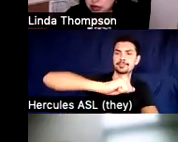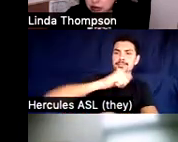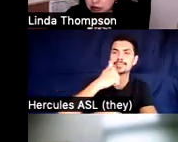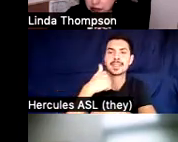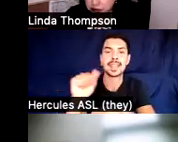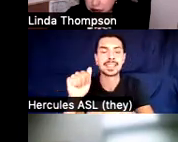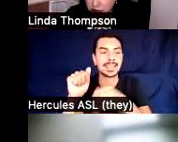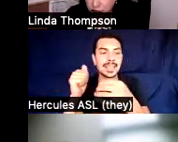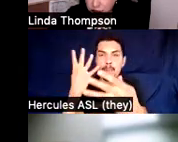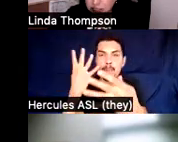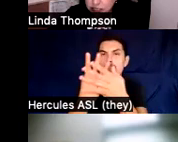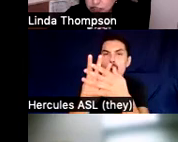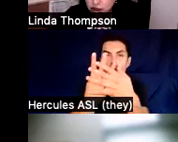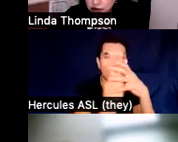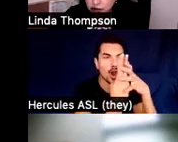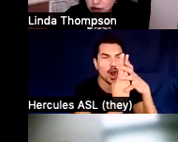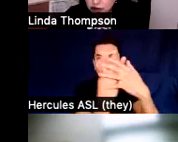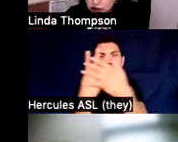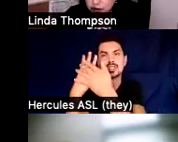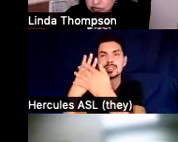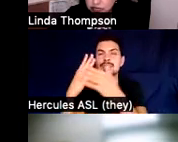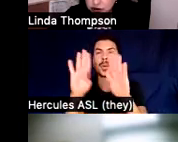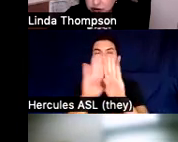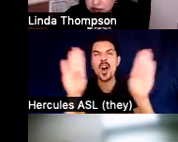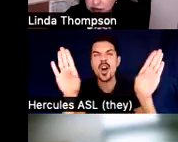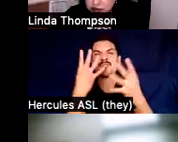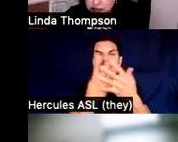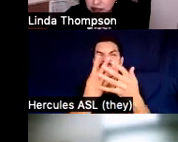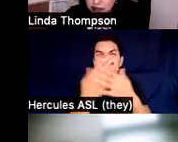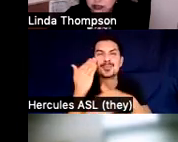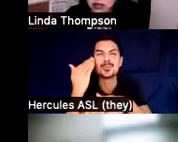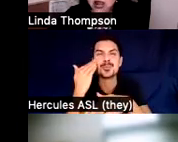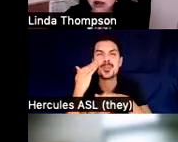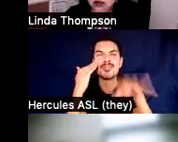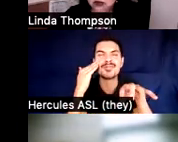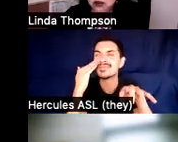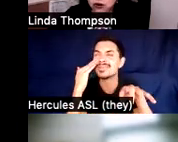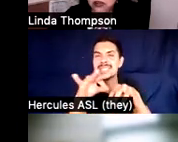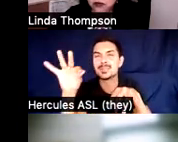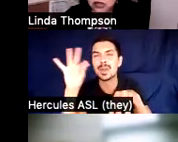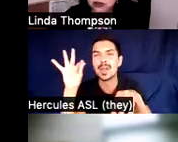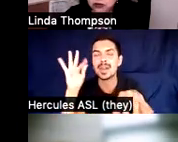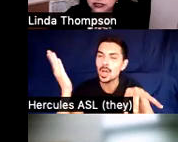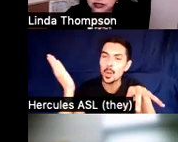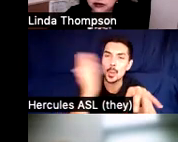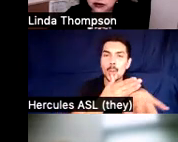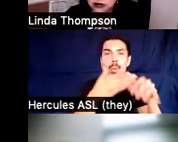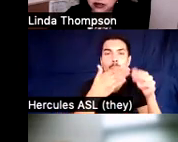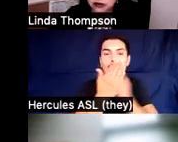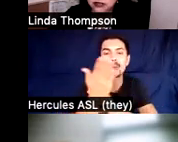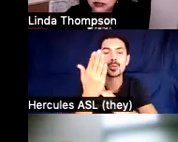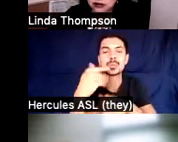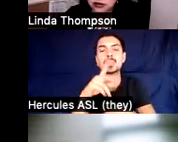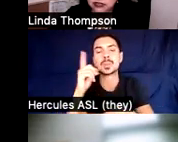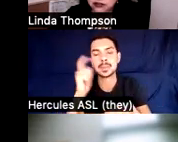standing behind. And we went to talk about their experiences that happened before they went to prison.